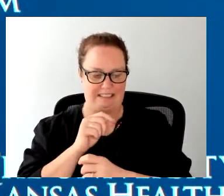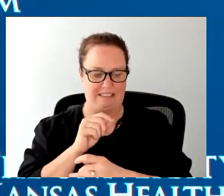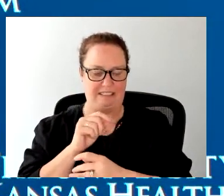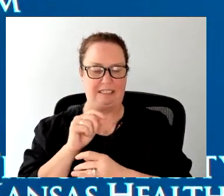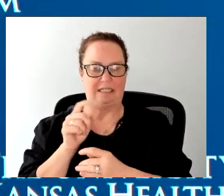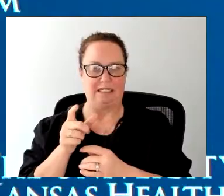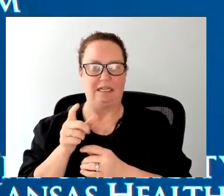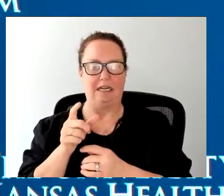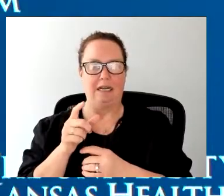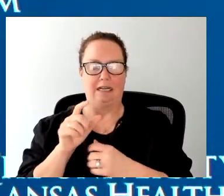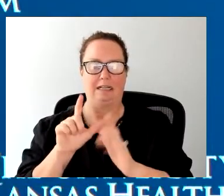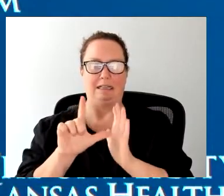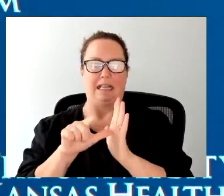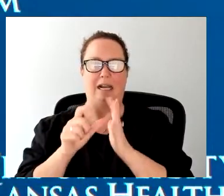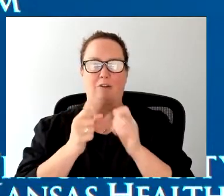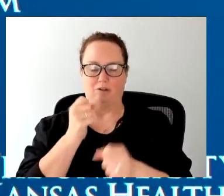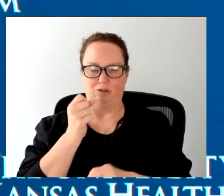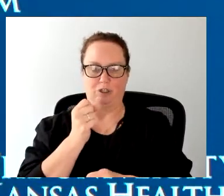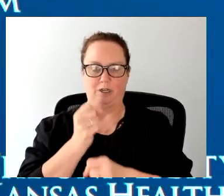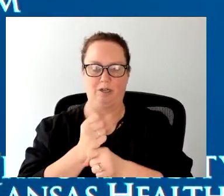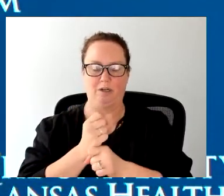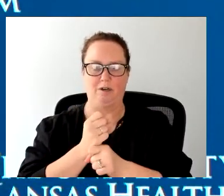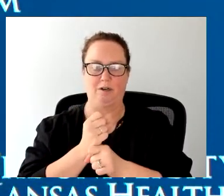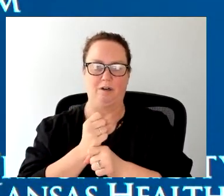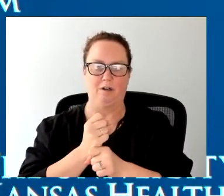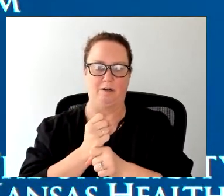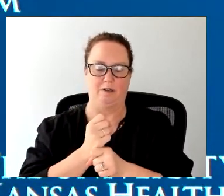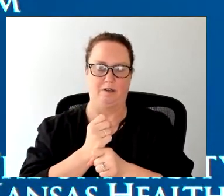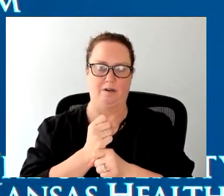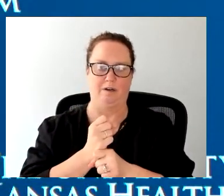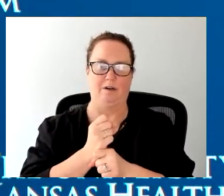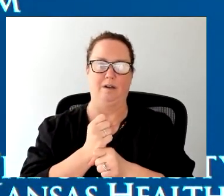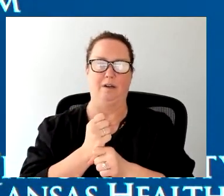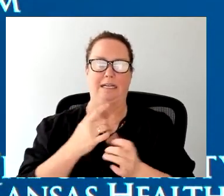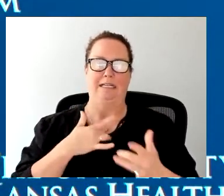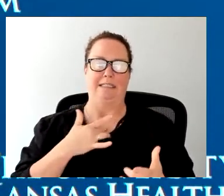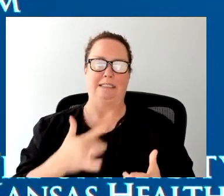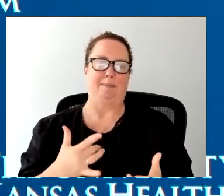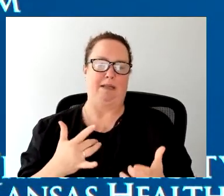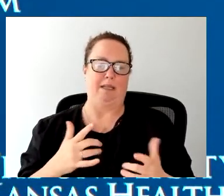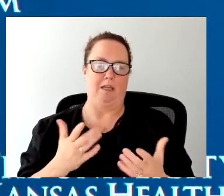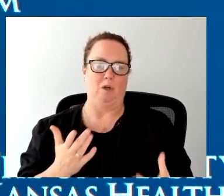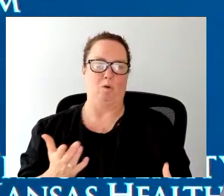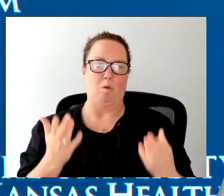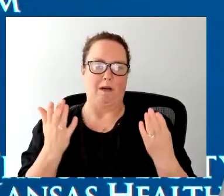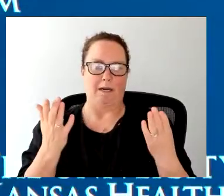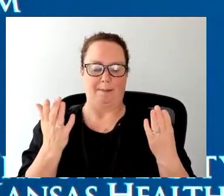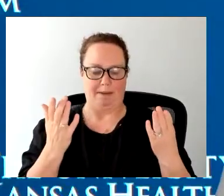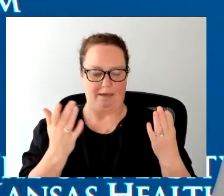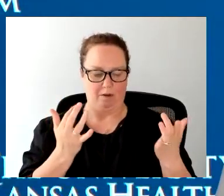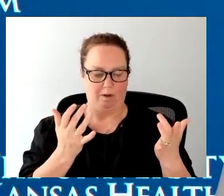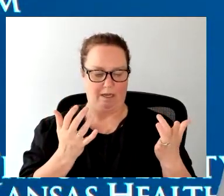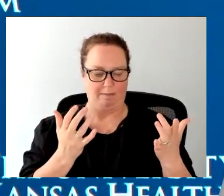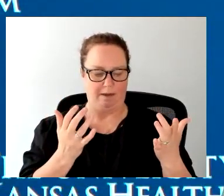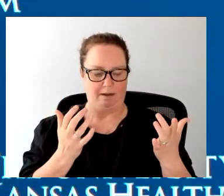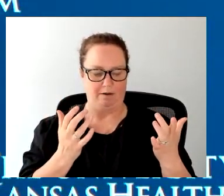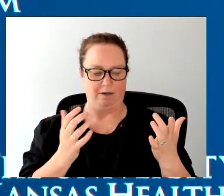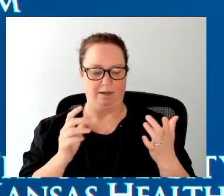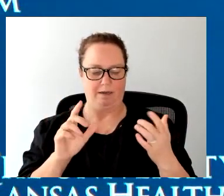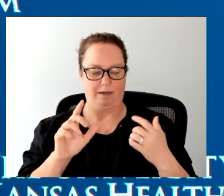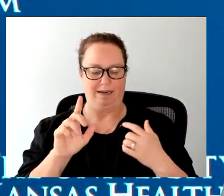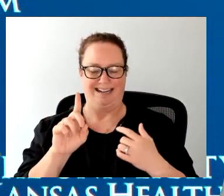year. So we'll wait to see what those are. But to answer your question, typically what we have recommended is that waiting about 90 days after